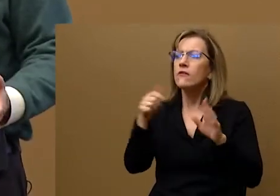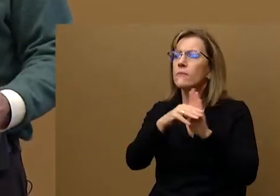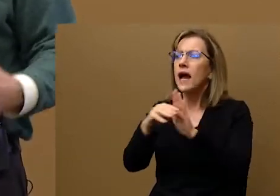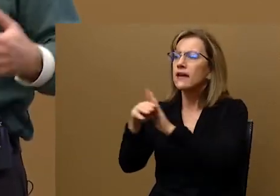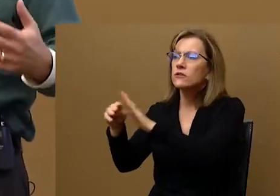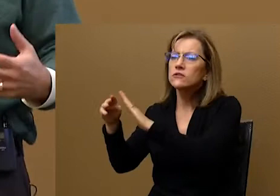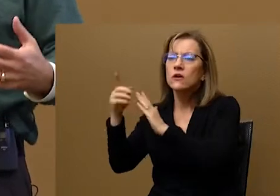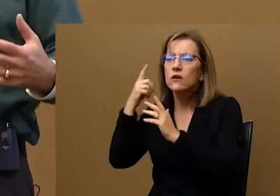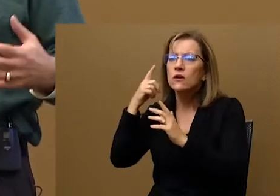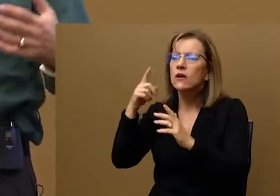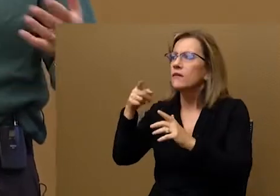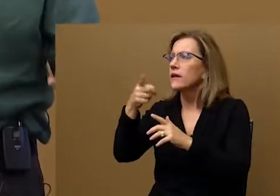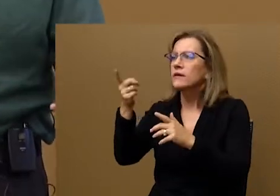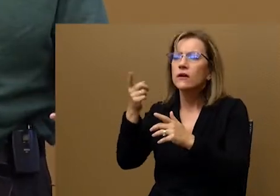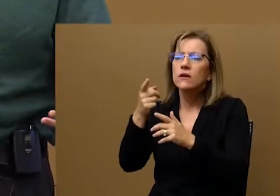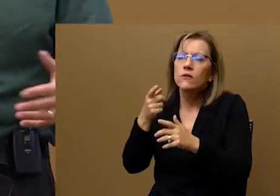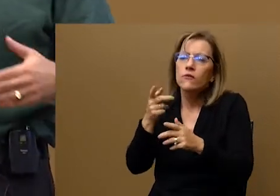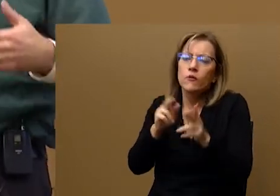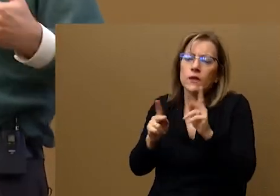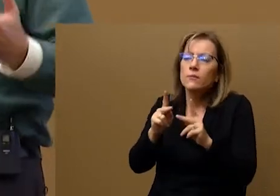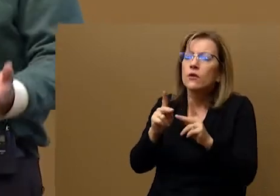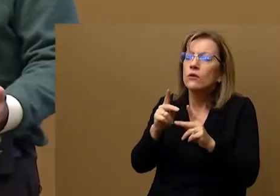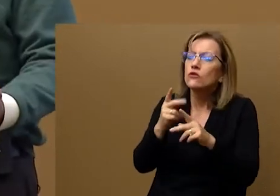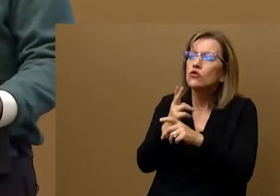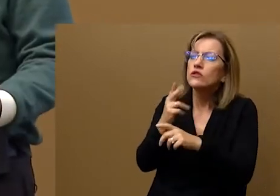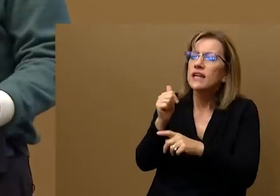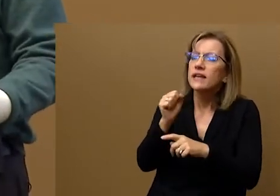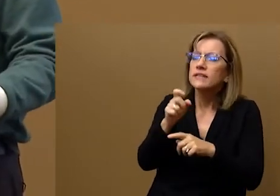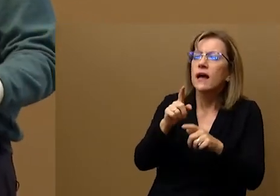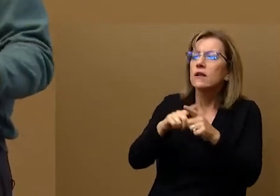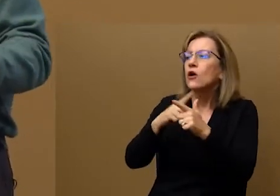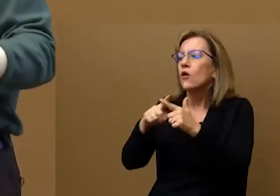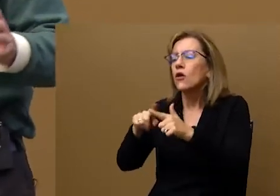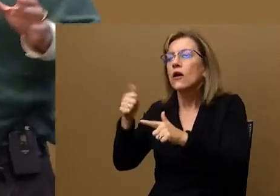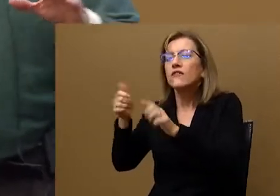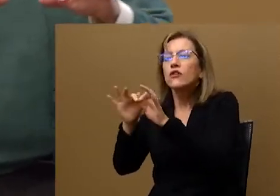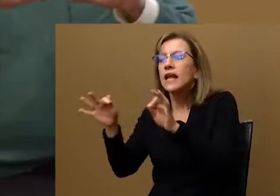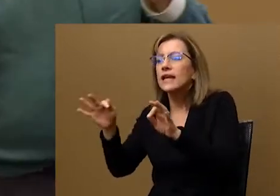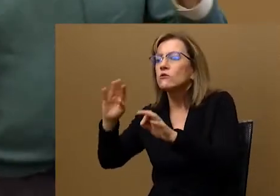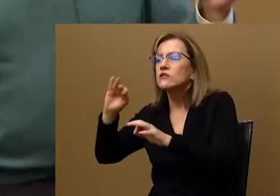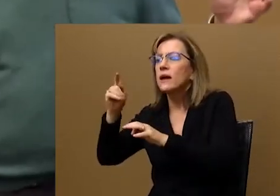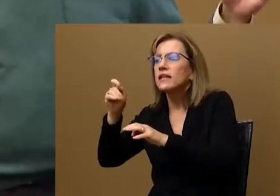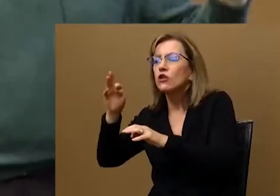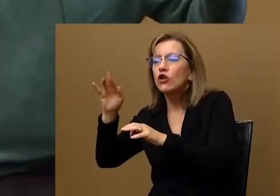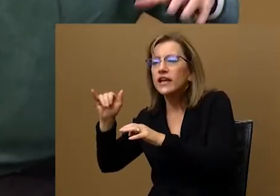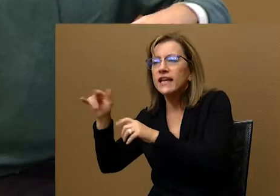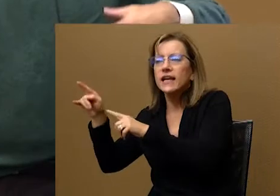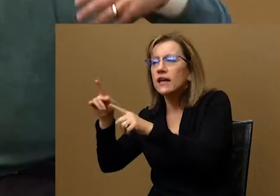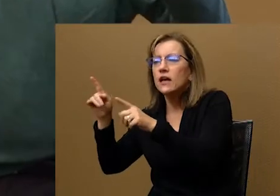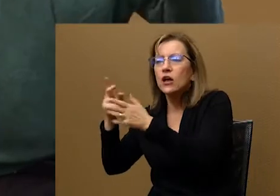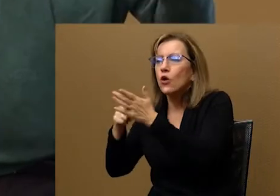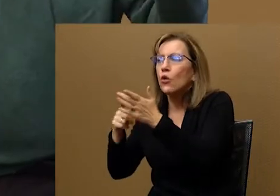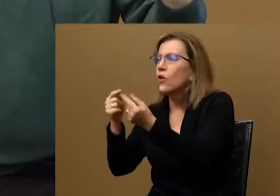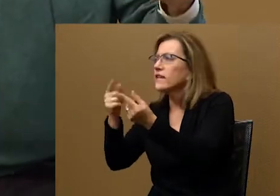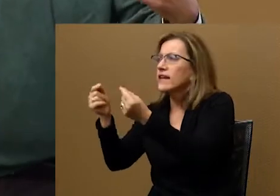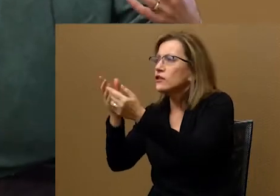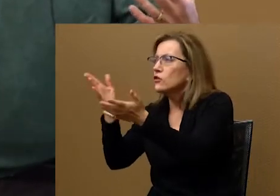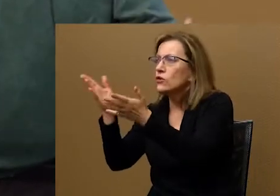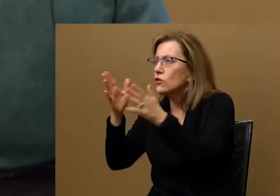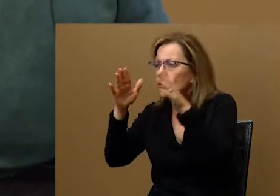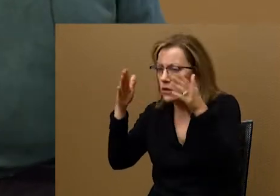counseling and psychotherapy with people who are language minorities or other minorities? So we took so it delved into